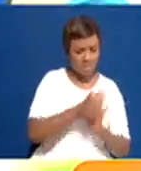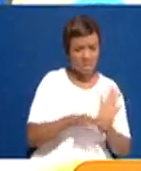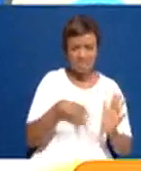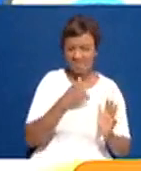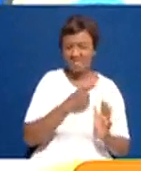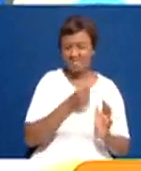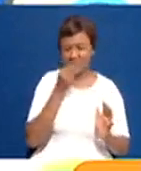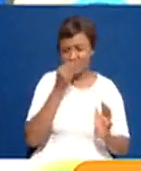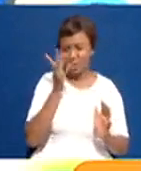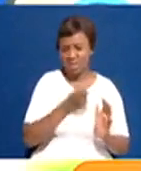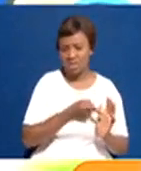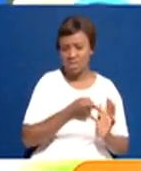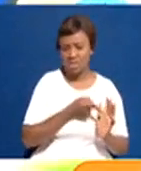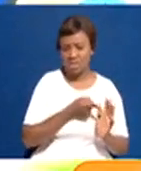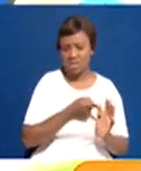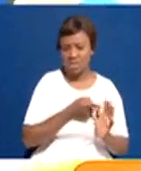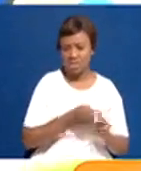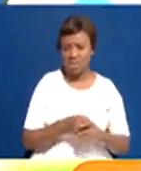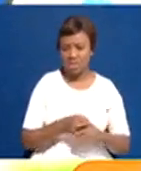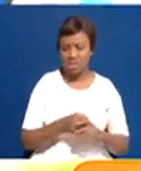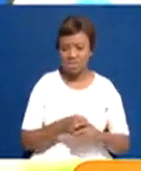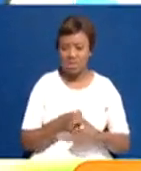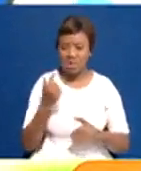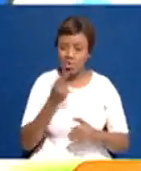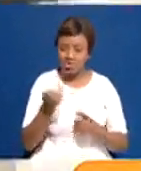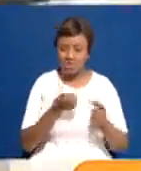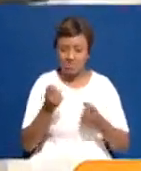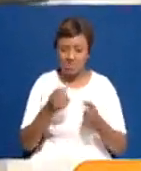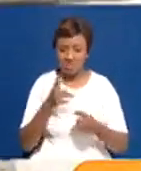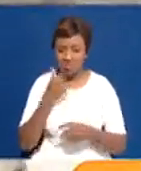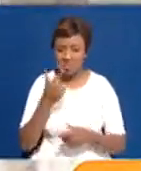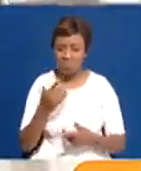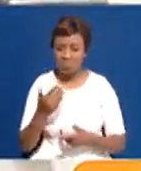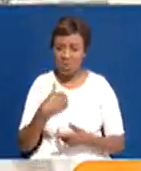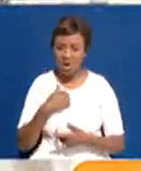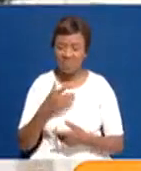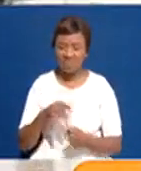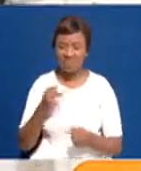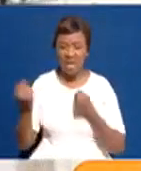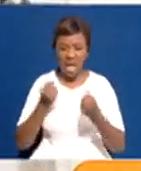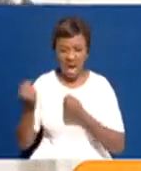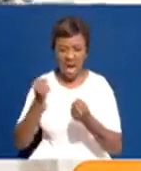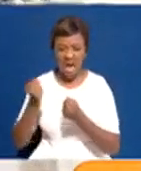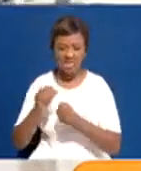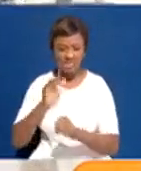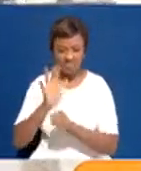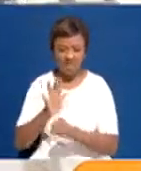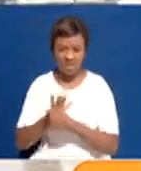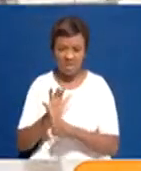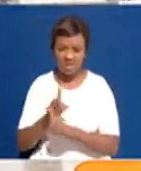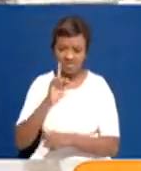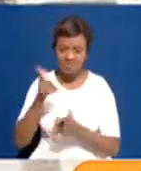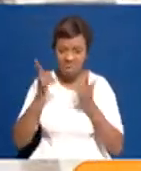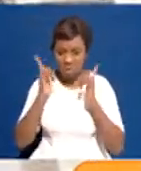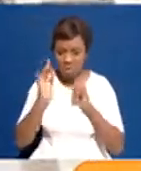comfortable to continue using SGR, apart from those shippers who have many motor vehicles on their own. If you look at